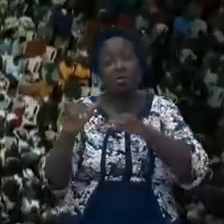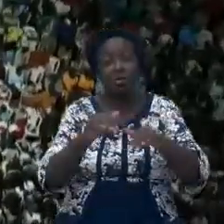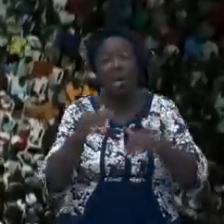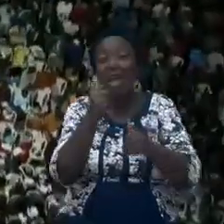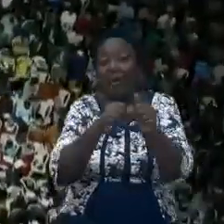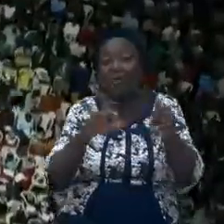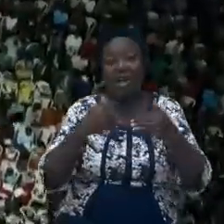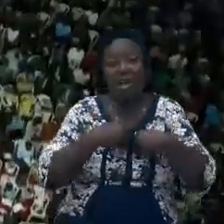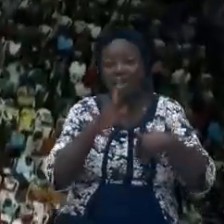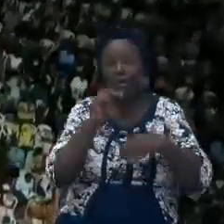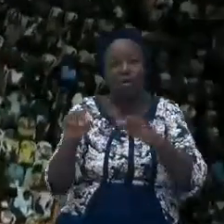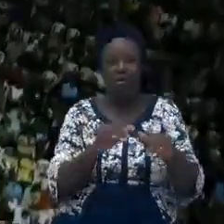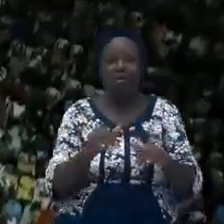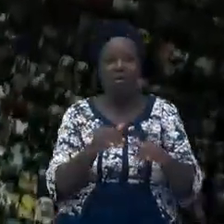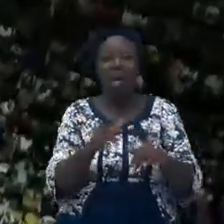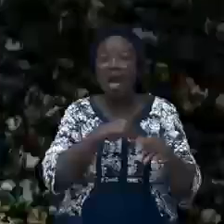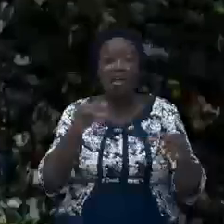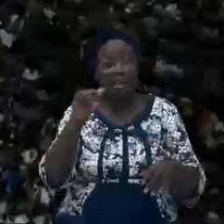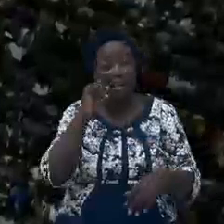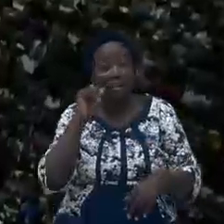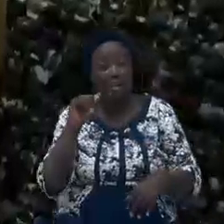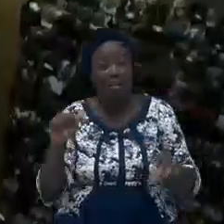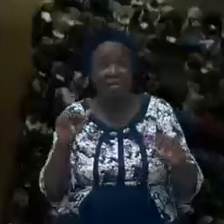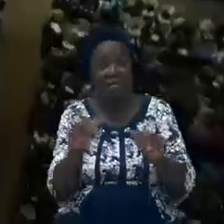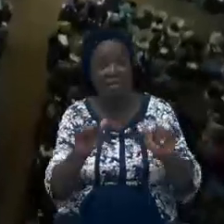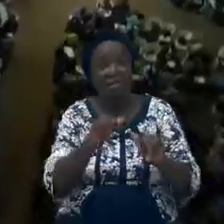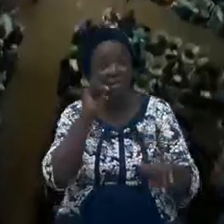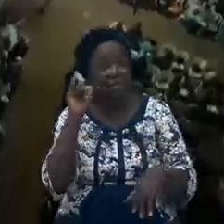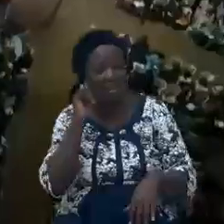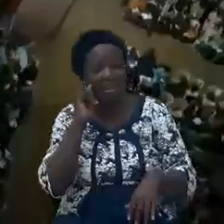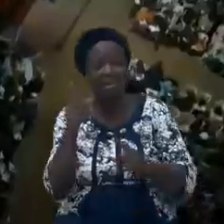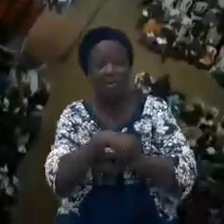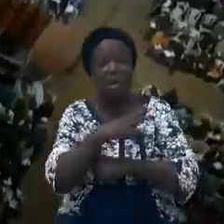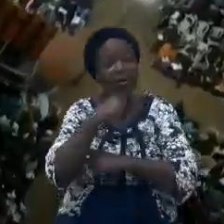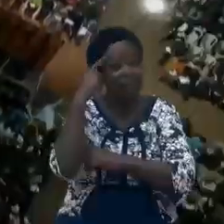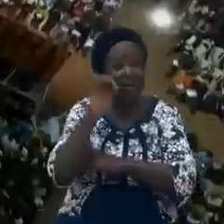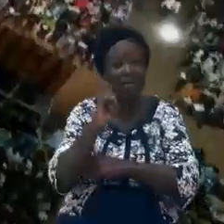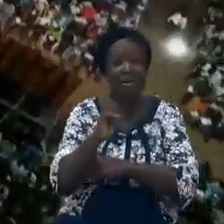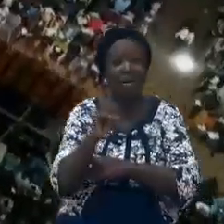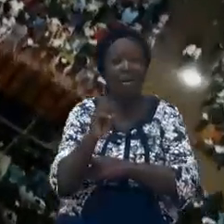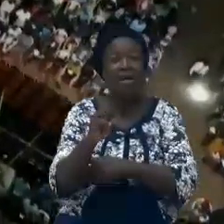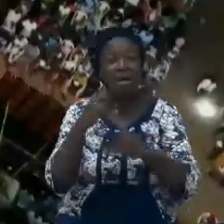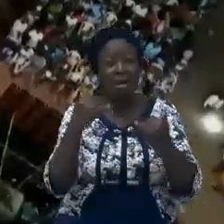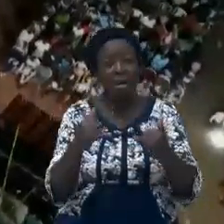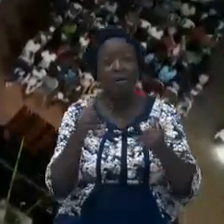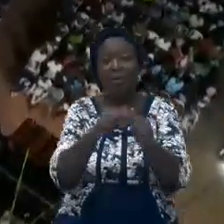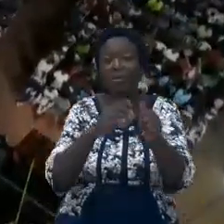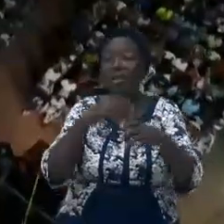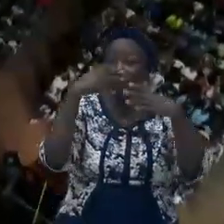to give you salvation, everything has been done. And it's the same yesterday, today, and